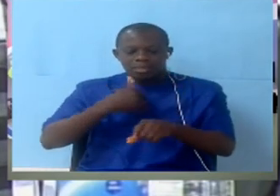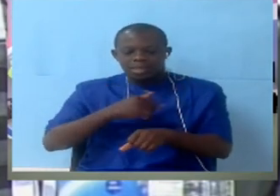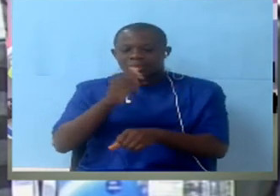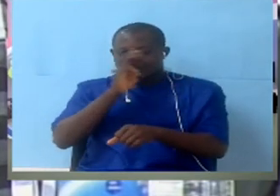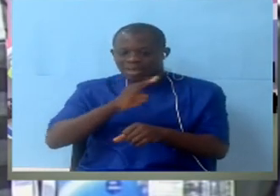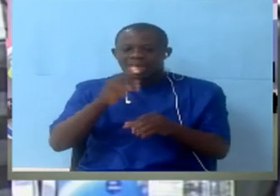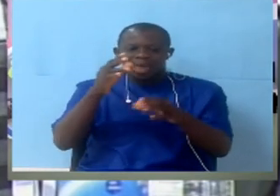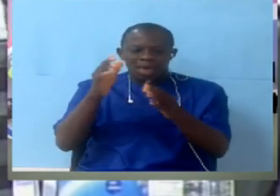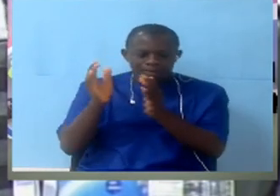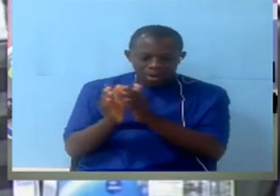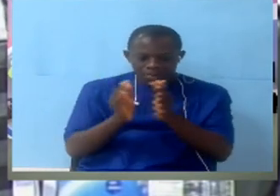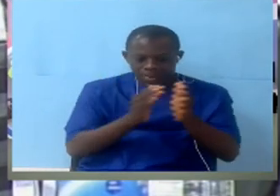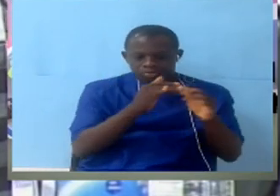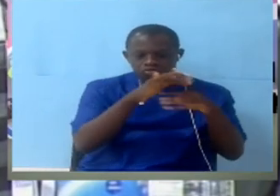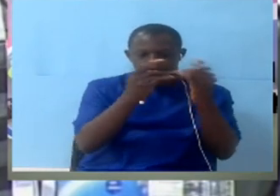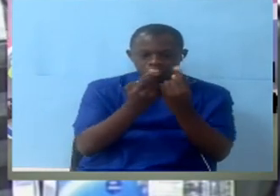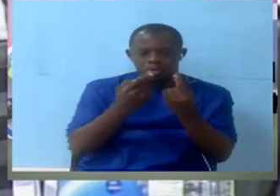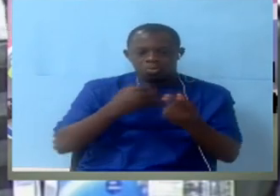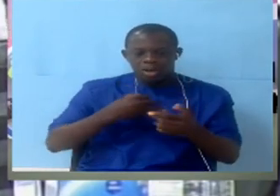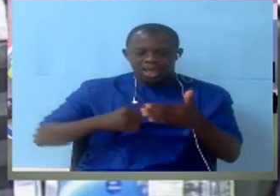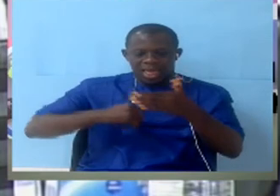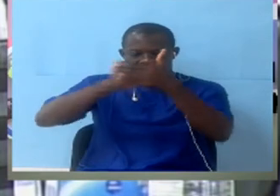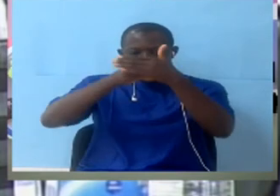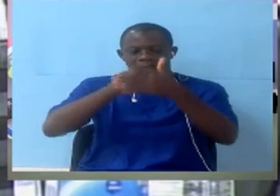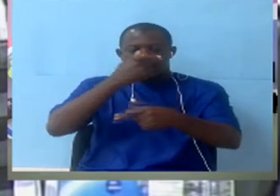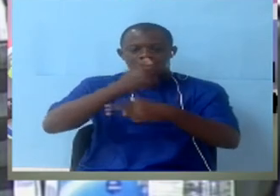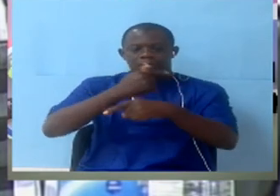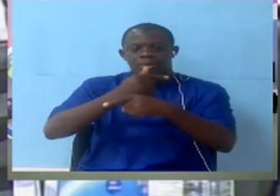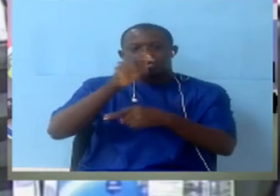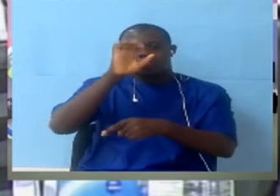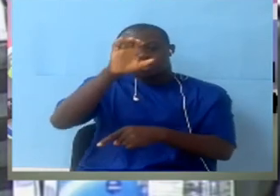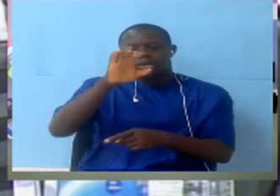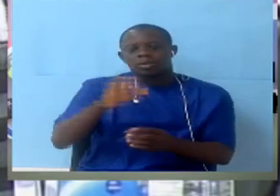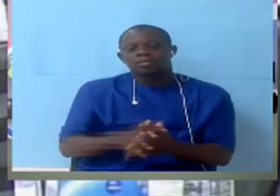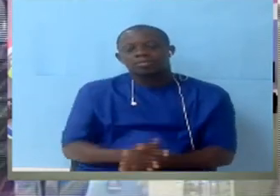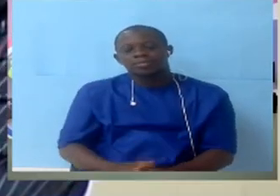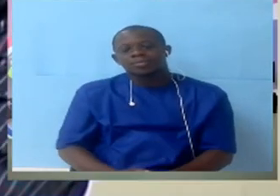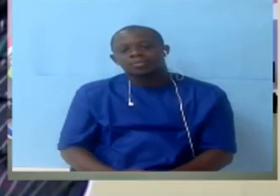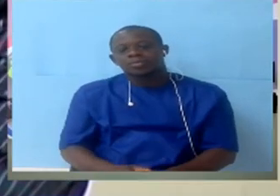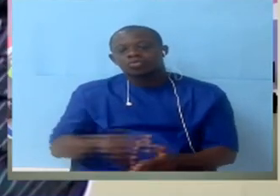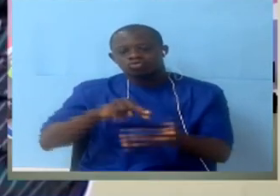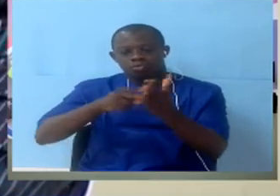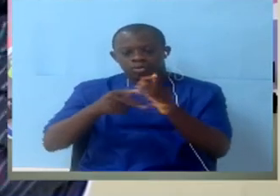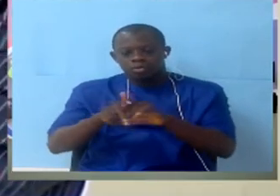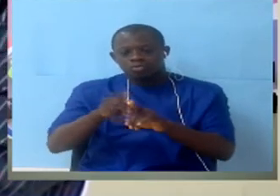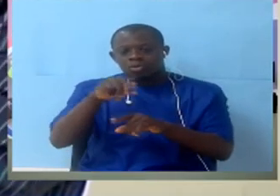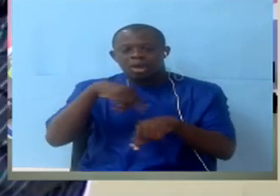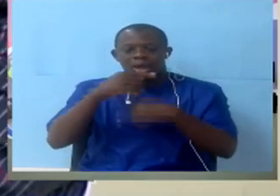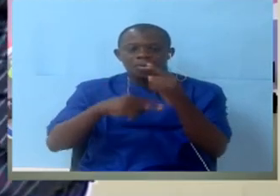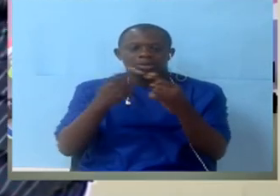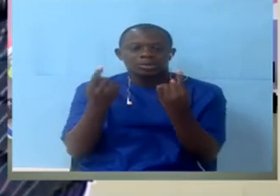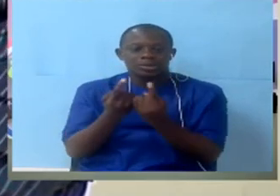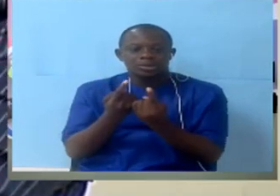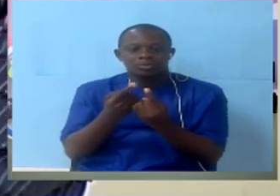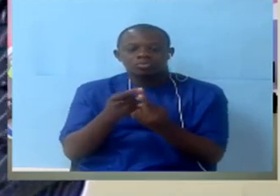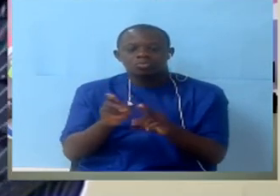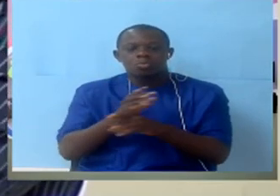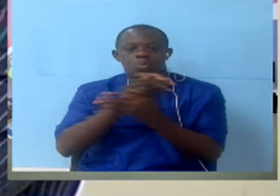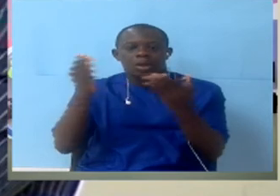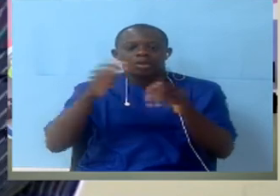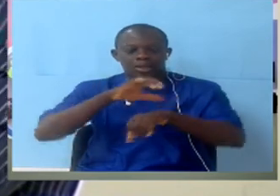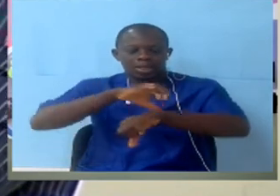was conniving with them. Come and attack this country. So your allegations and reasons for